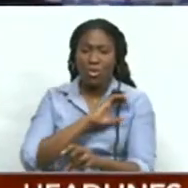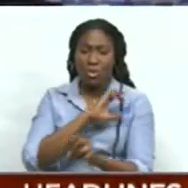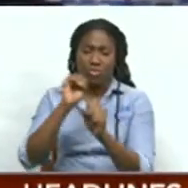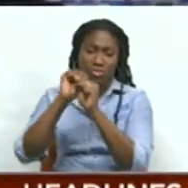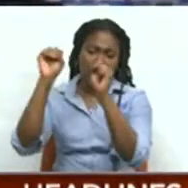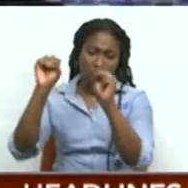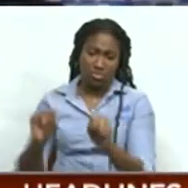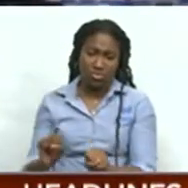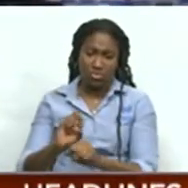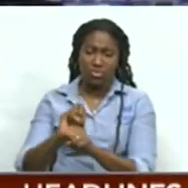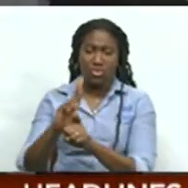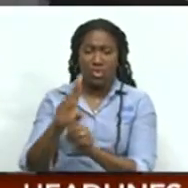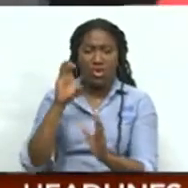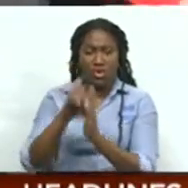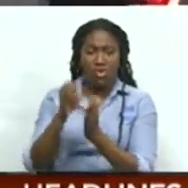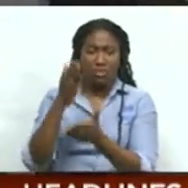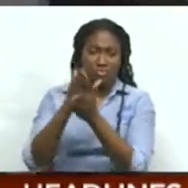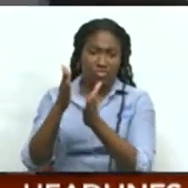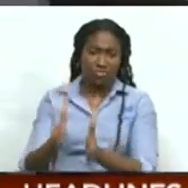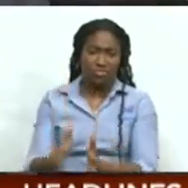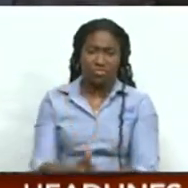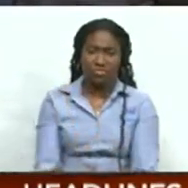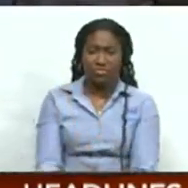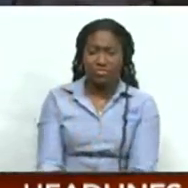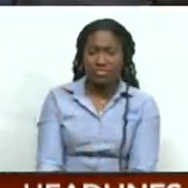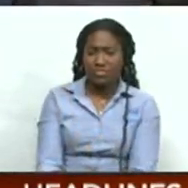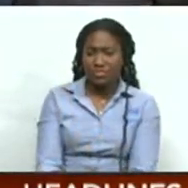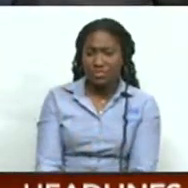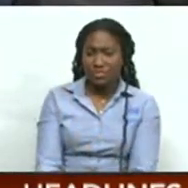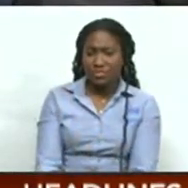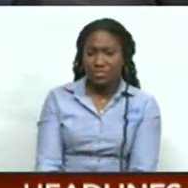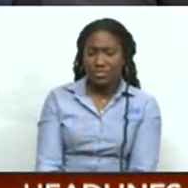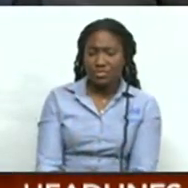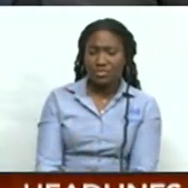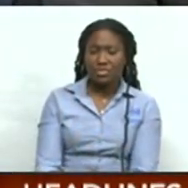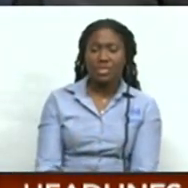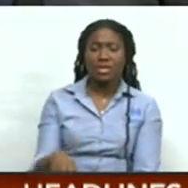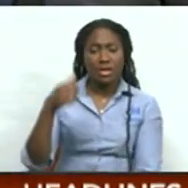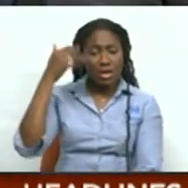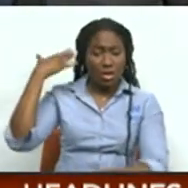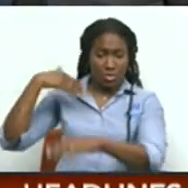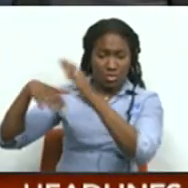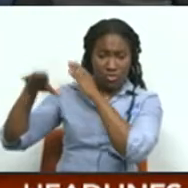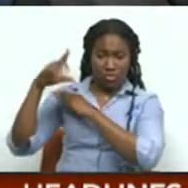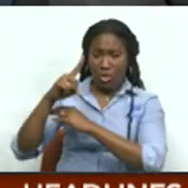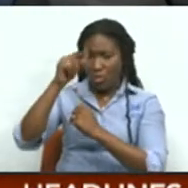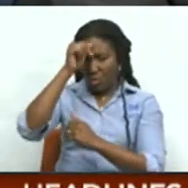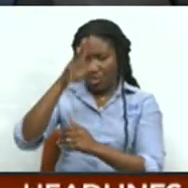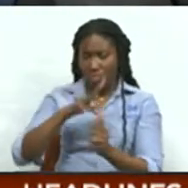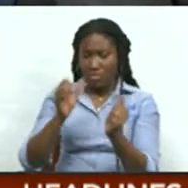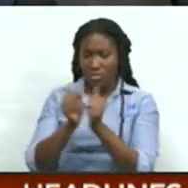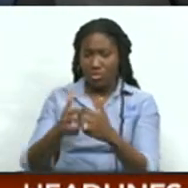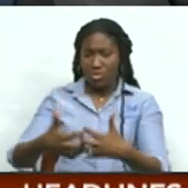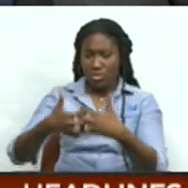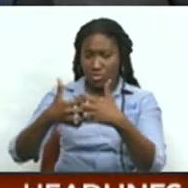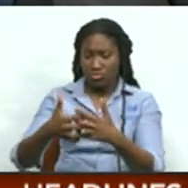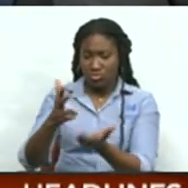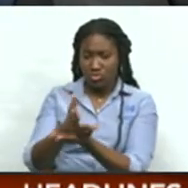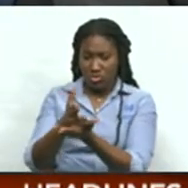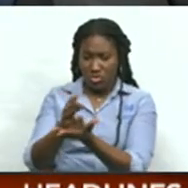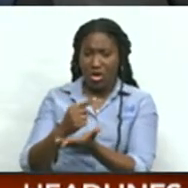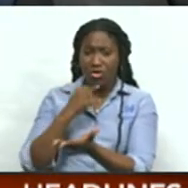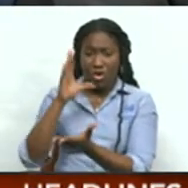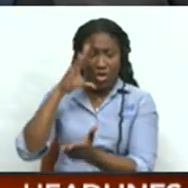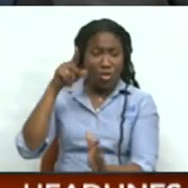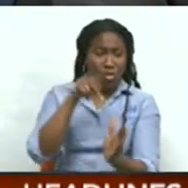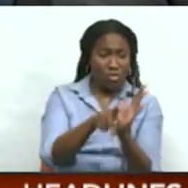Stoppers at 800-TIPS. Works have resumed at the Brittle Bridge in Canopia after Sunday's incident, where workers were threatened